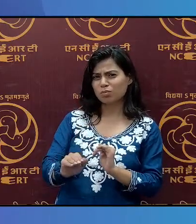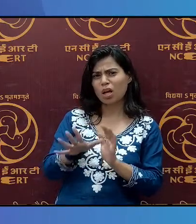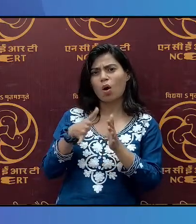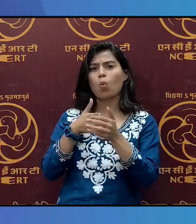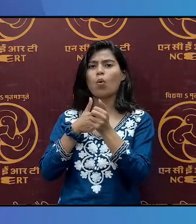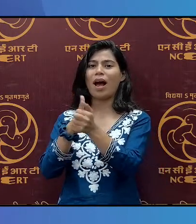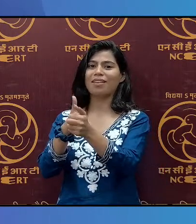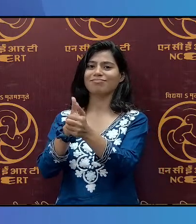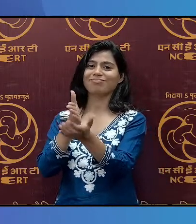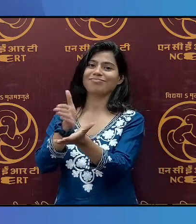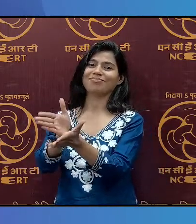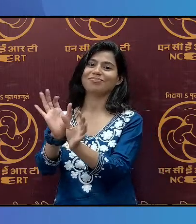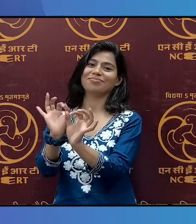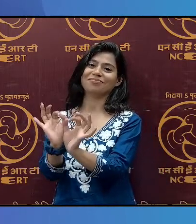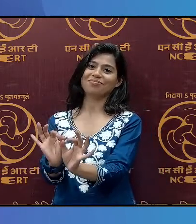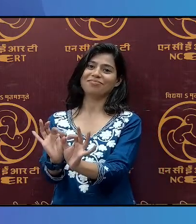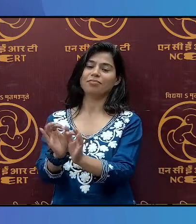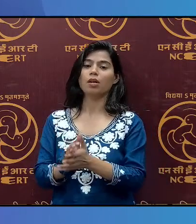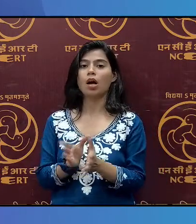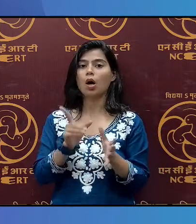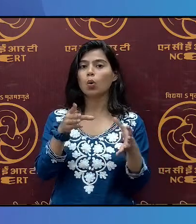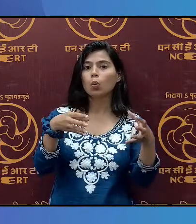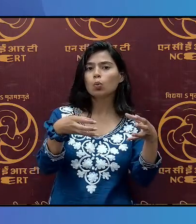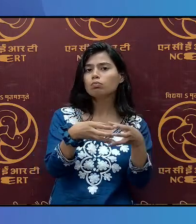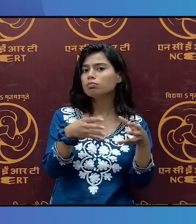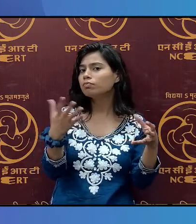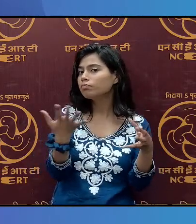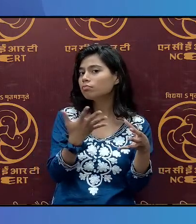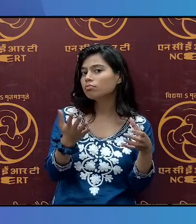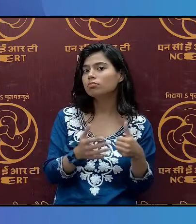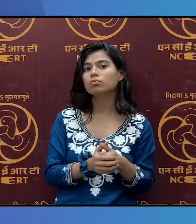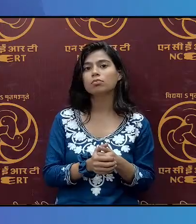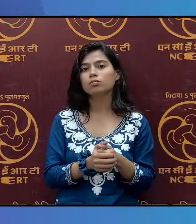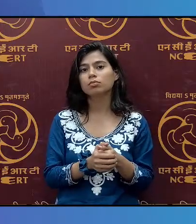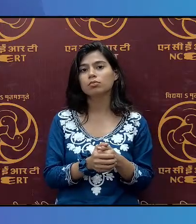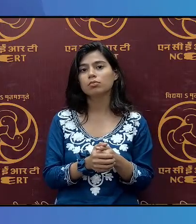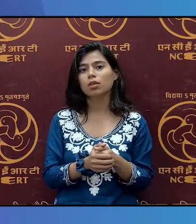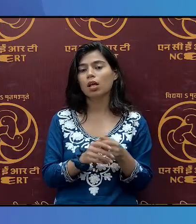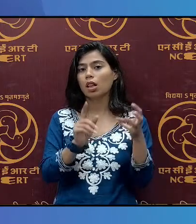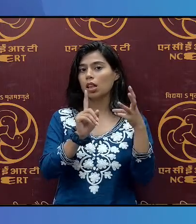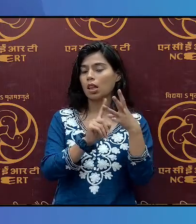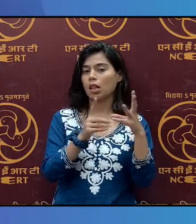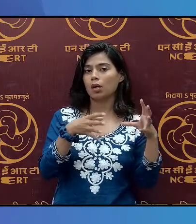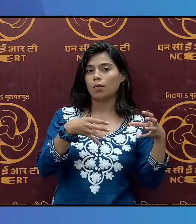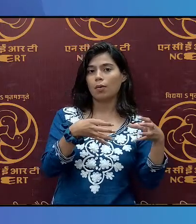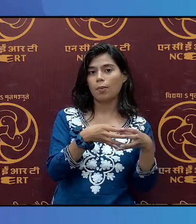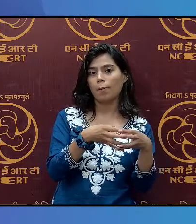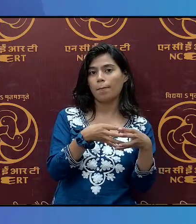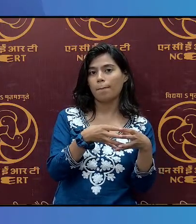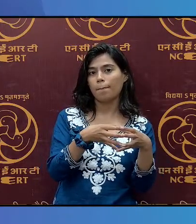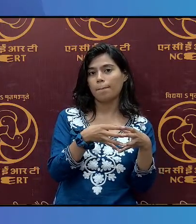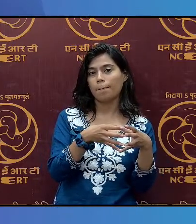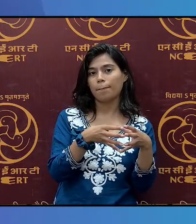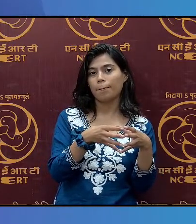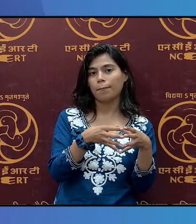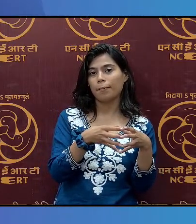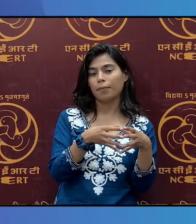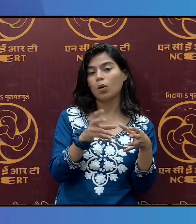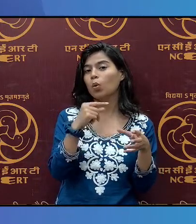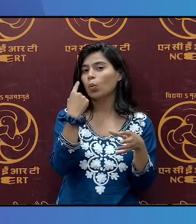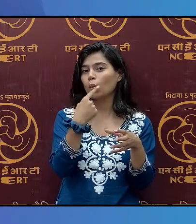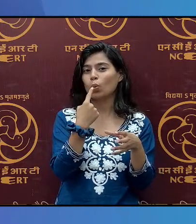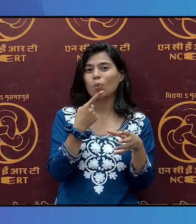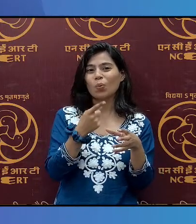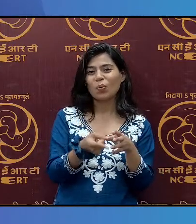direction. And the next group of next category is known as bodily kinesthetic ability. People